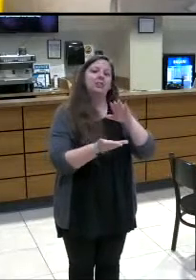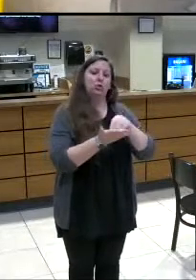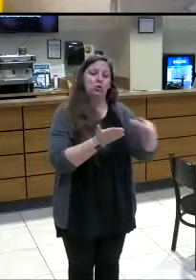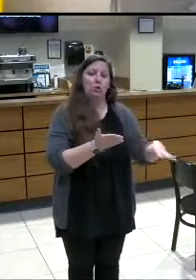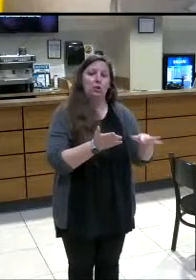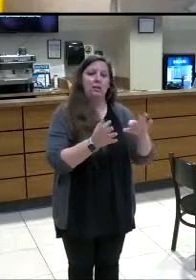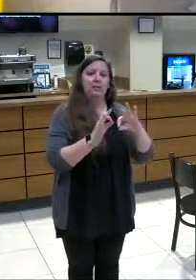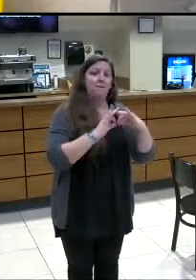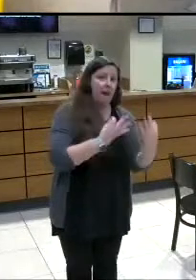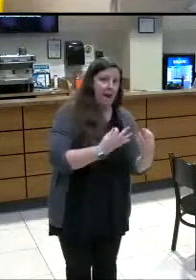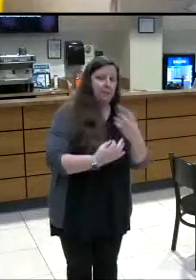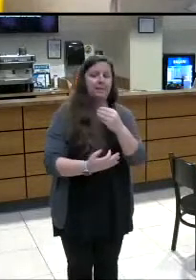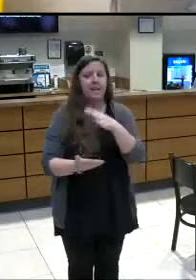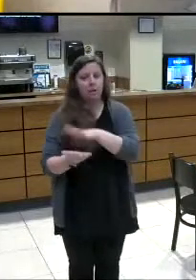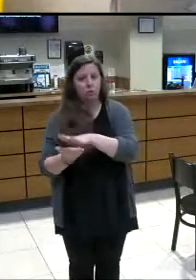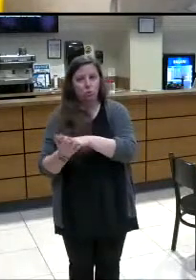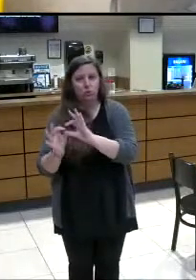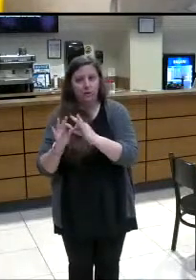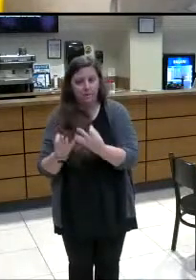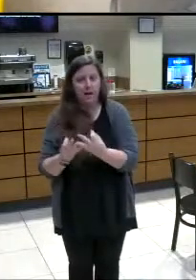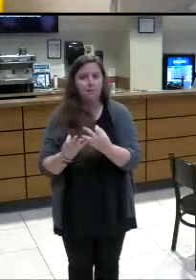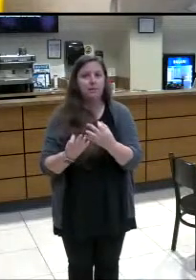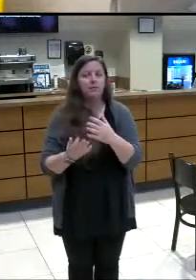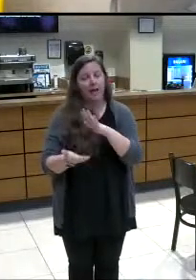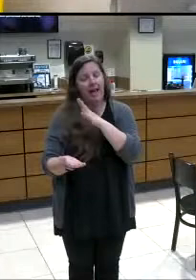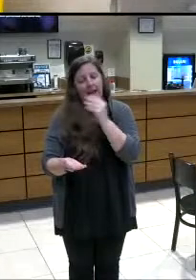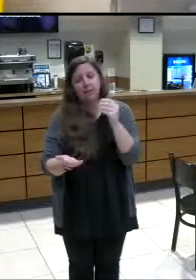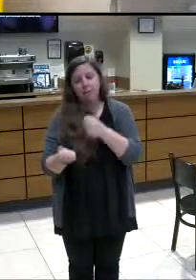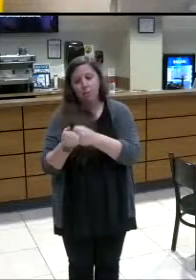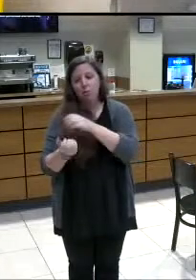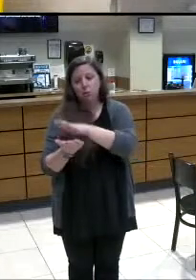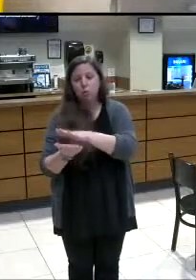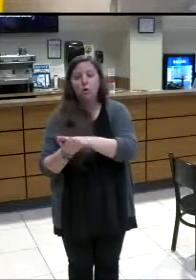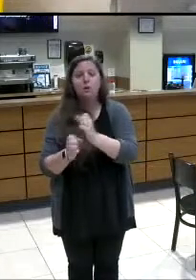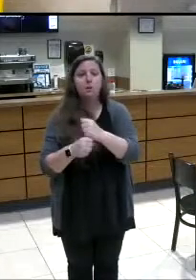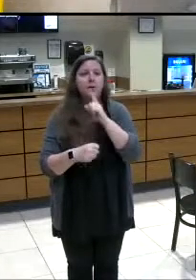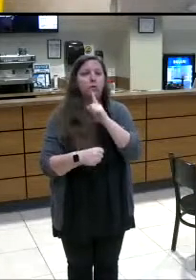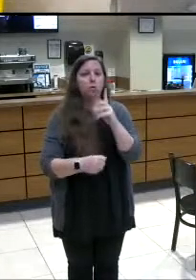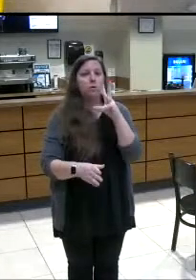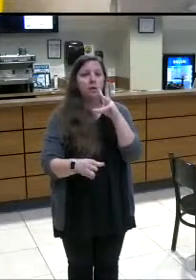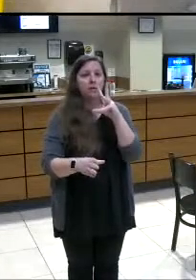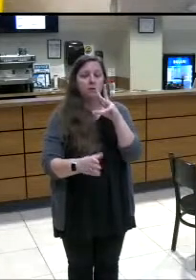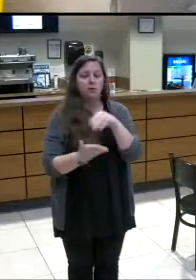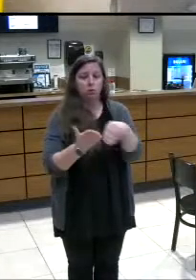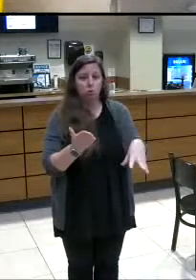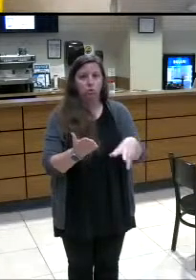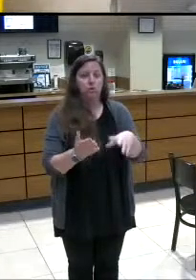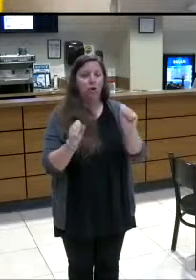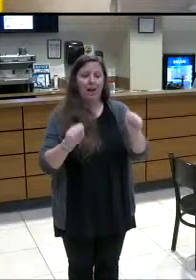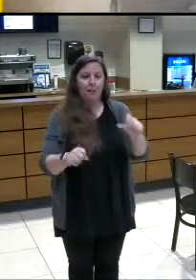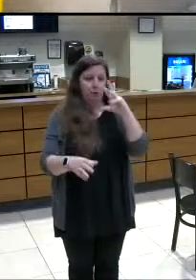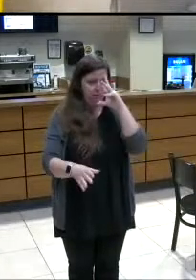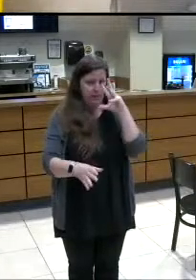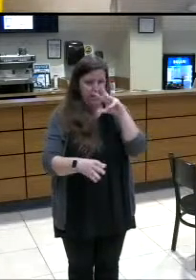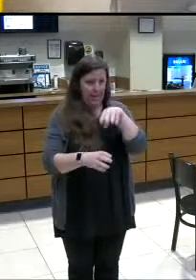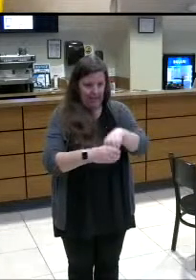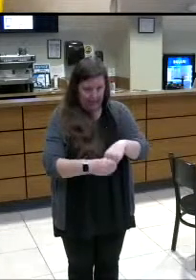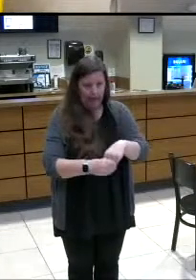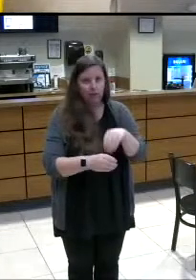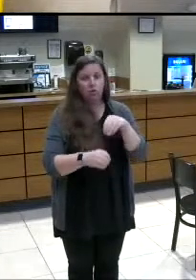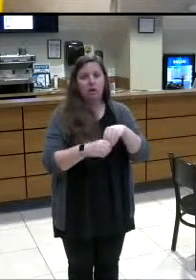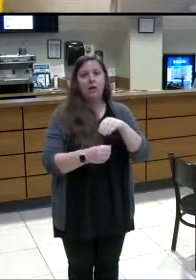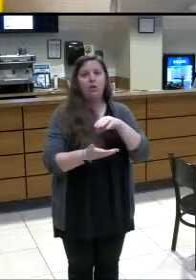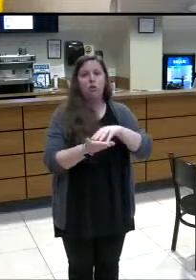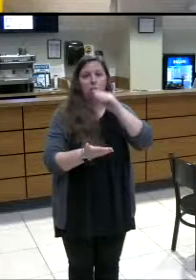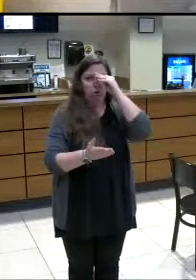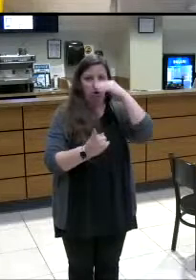to engage in the learning environment. That's our primary purpose, to provide those supports